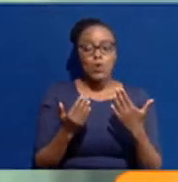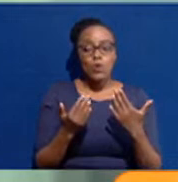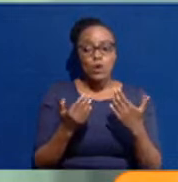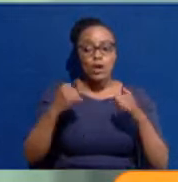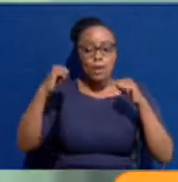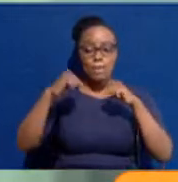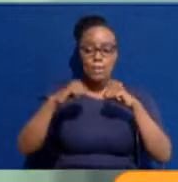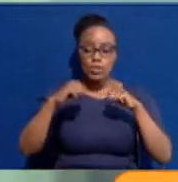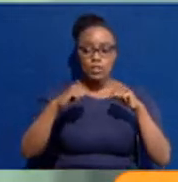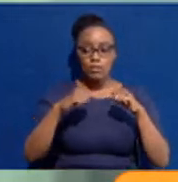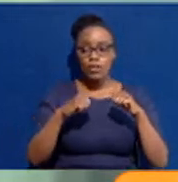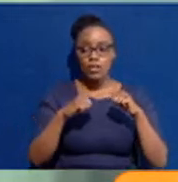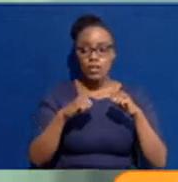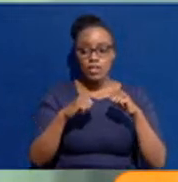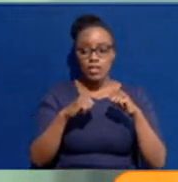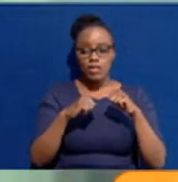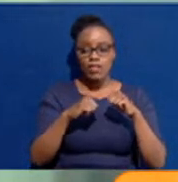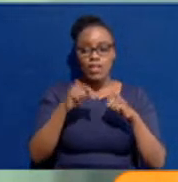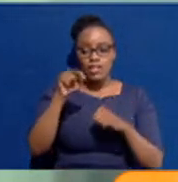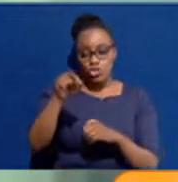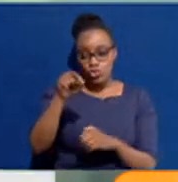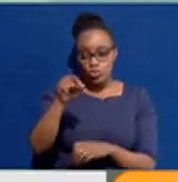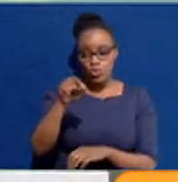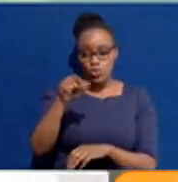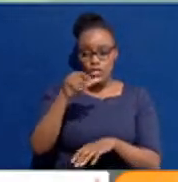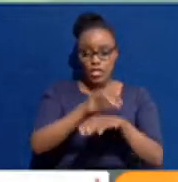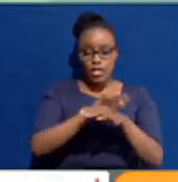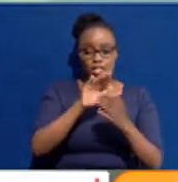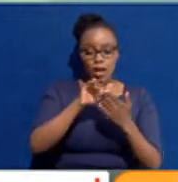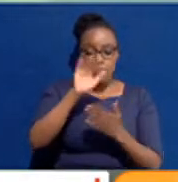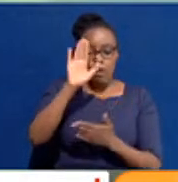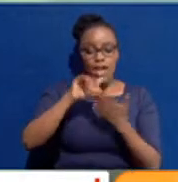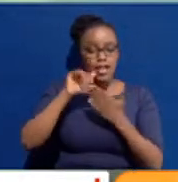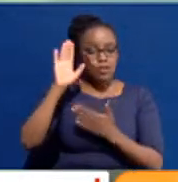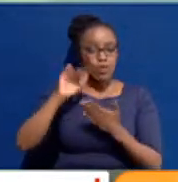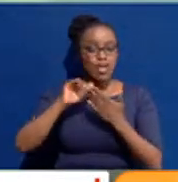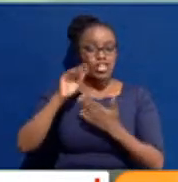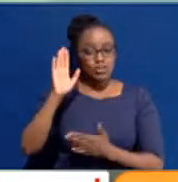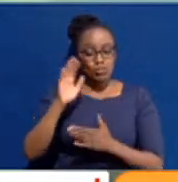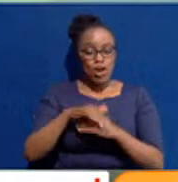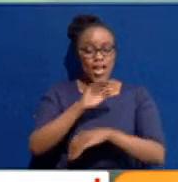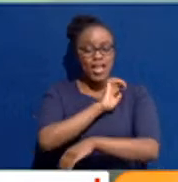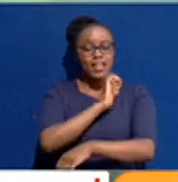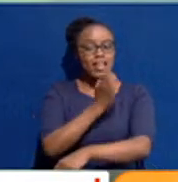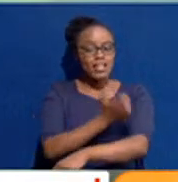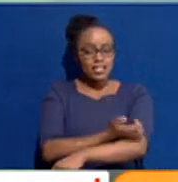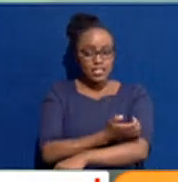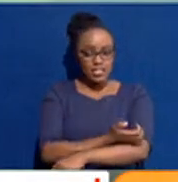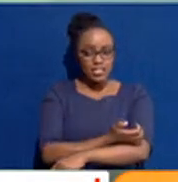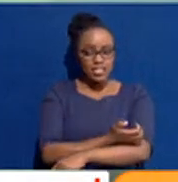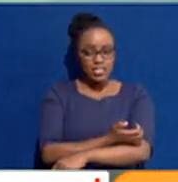How do we get more and more and more energy